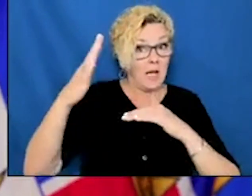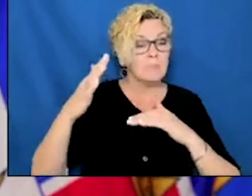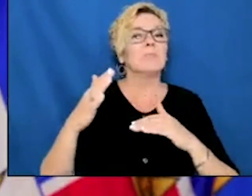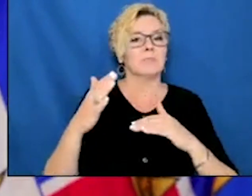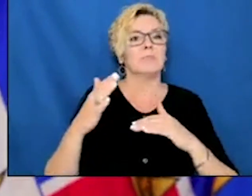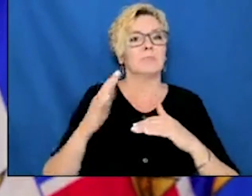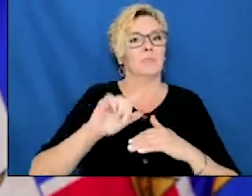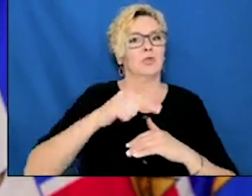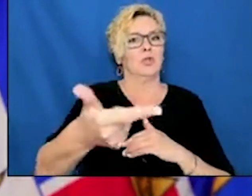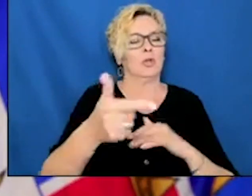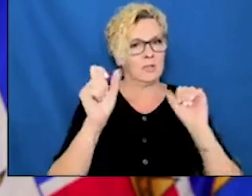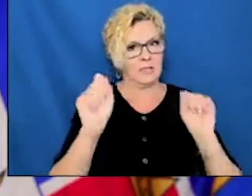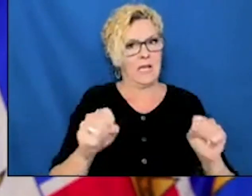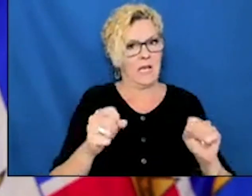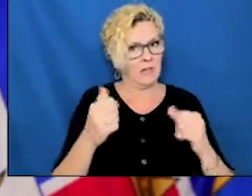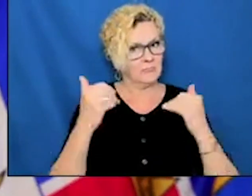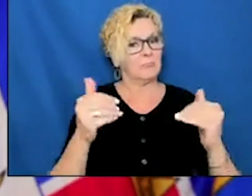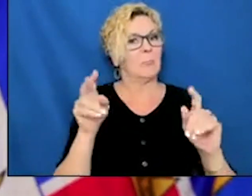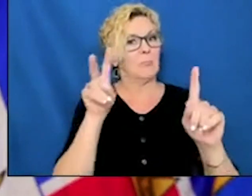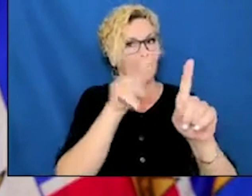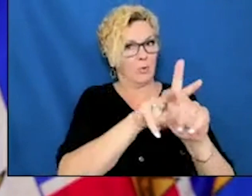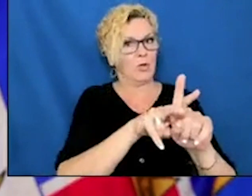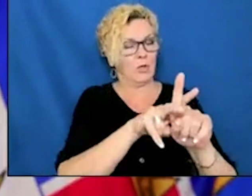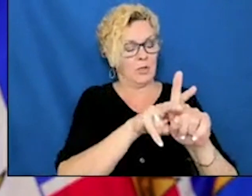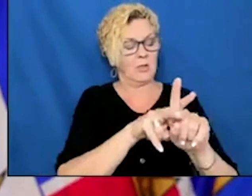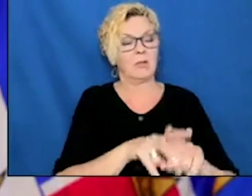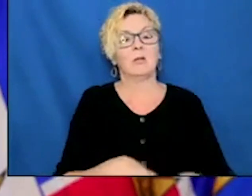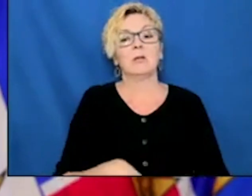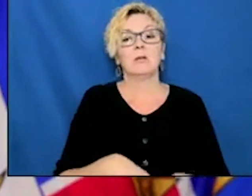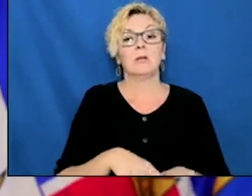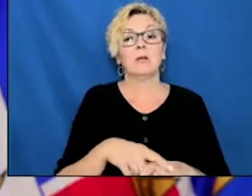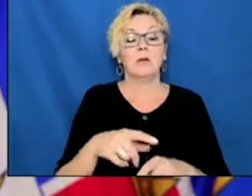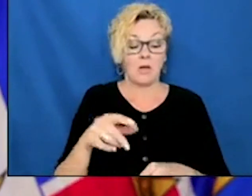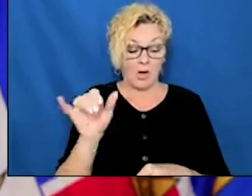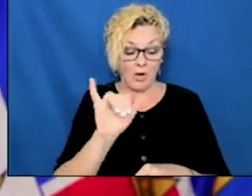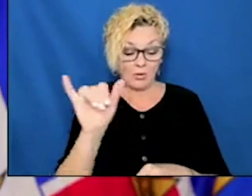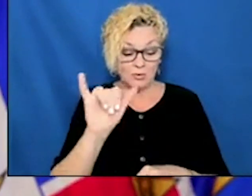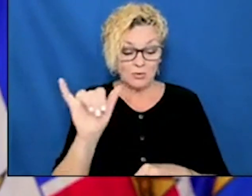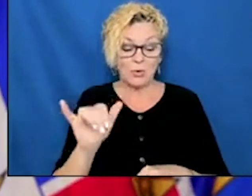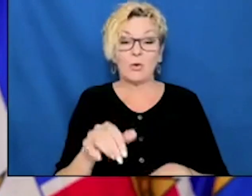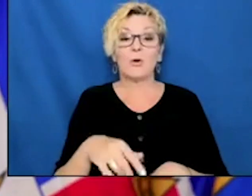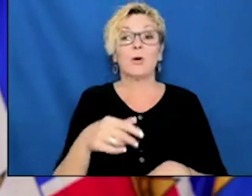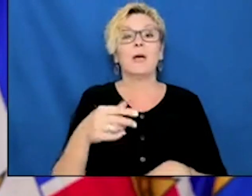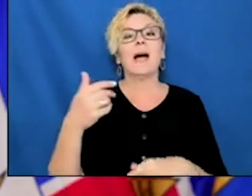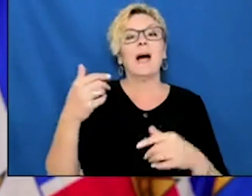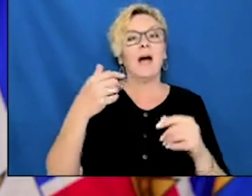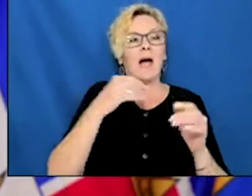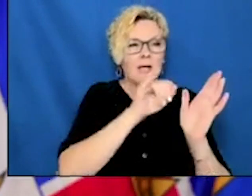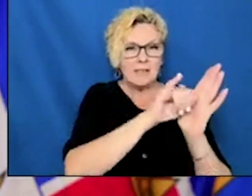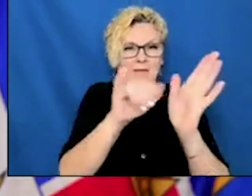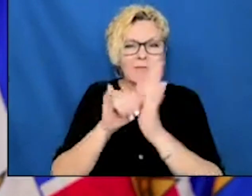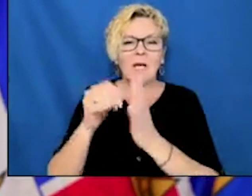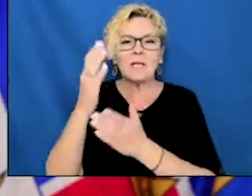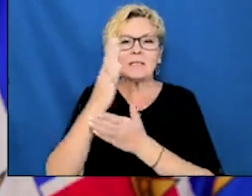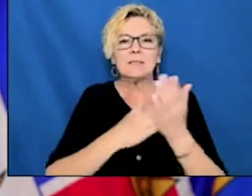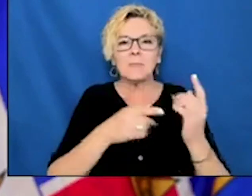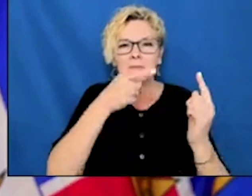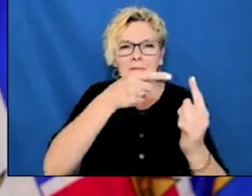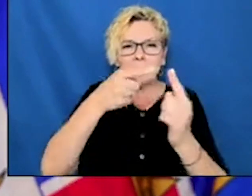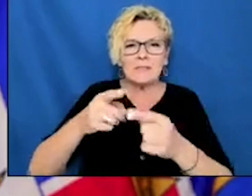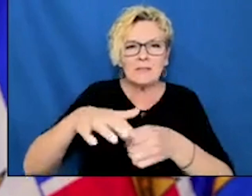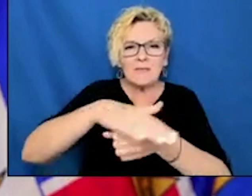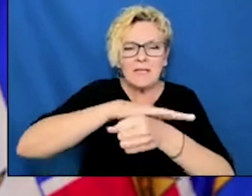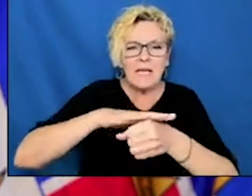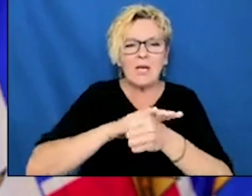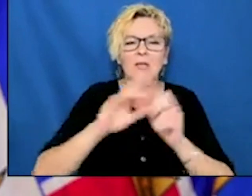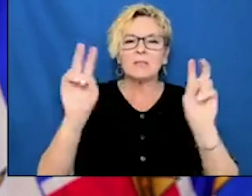appointment. Additionally, all adults, those 18 years of age and older who live in one of our identified high-risk